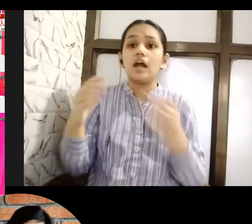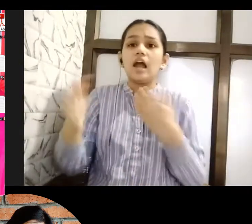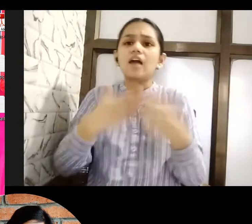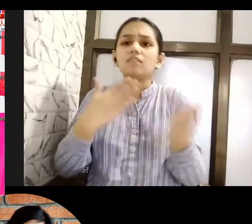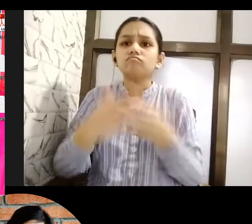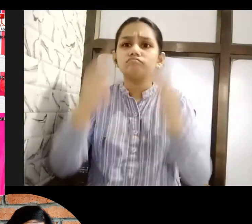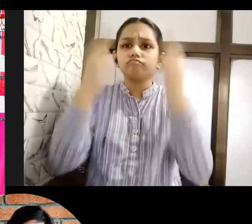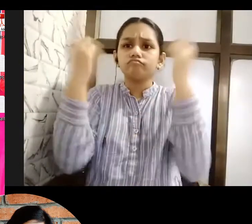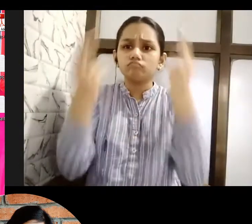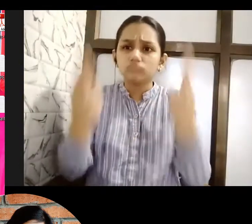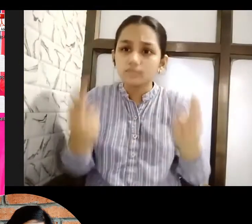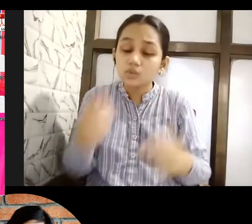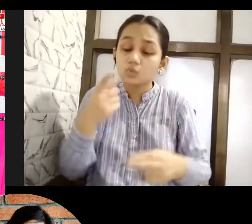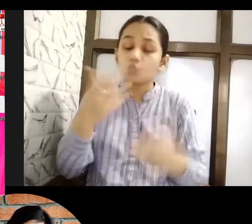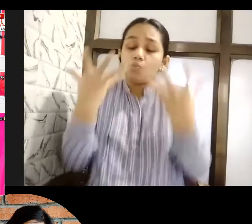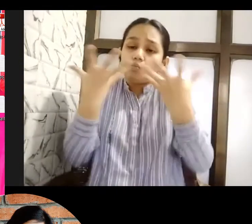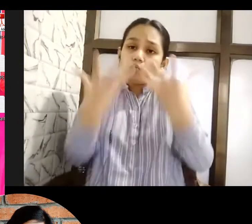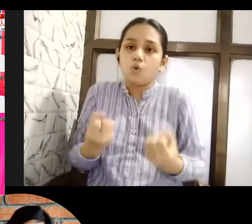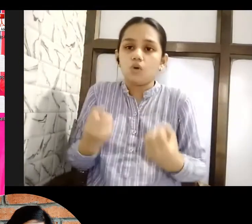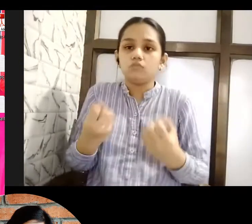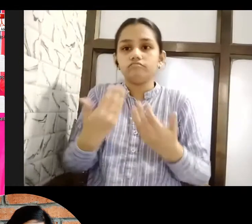want. Fair enough?